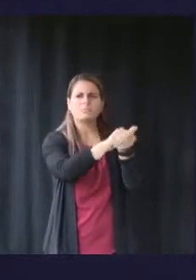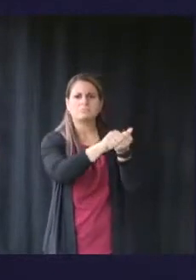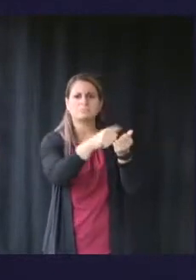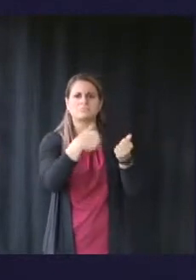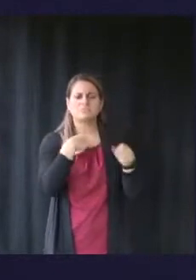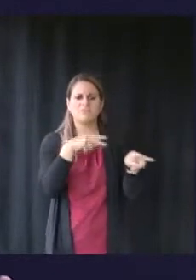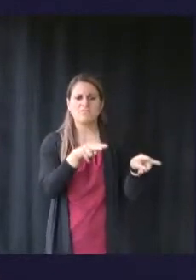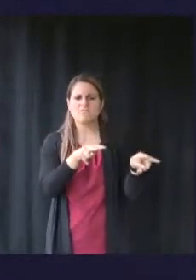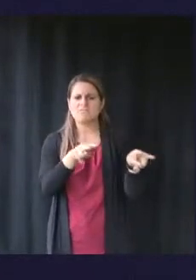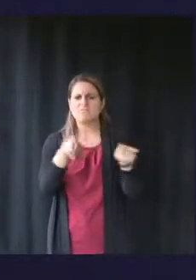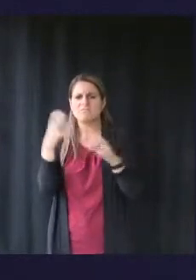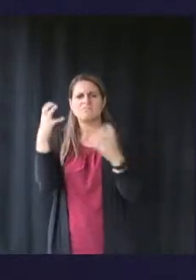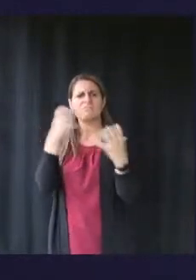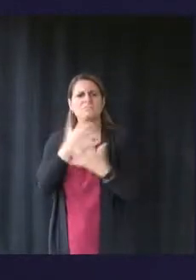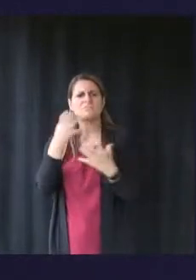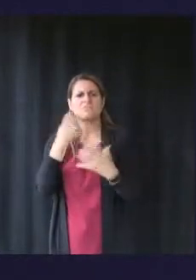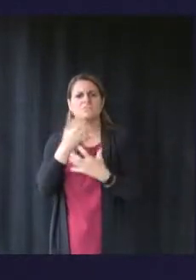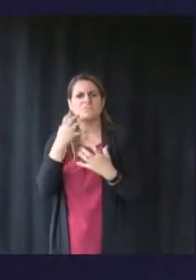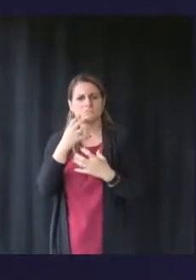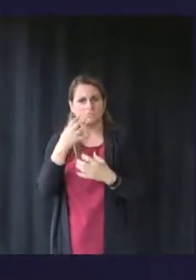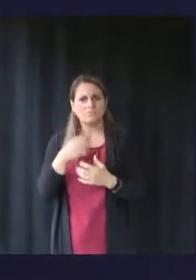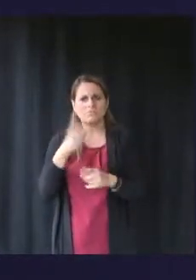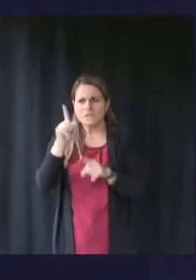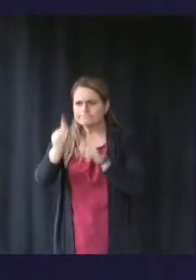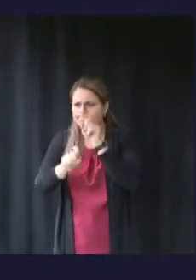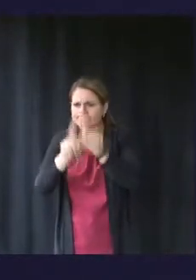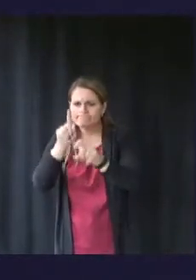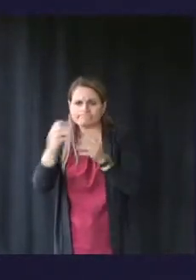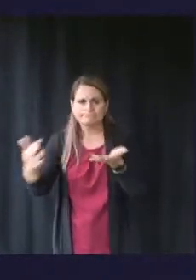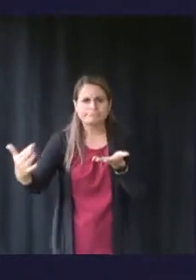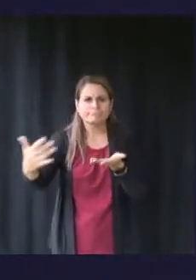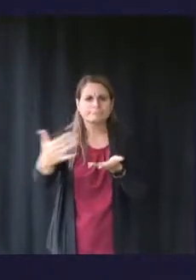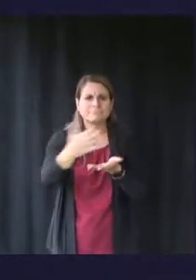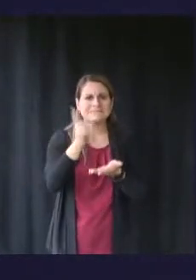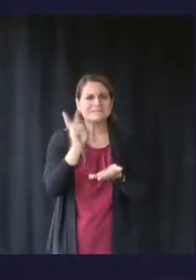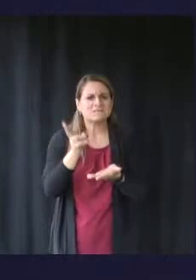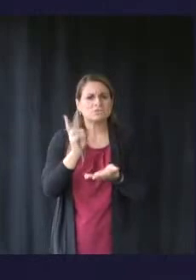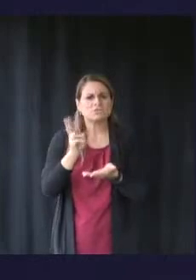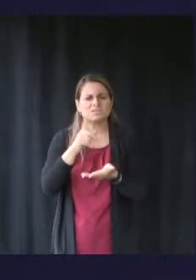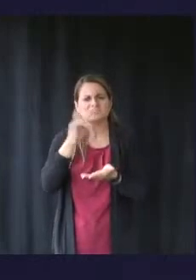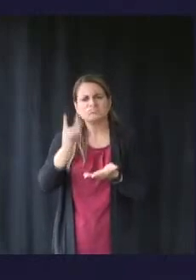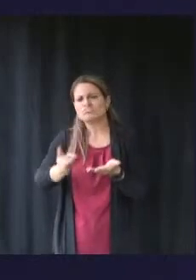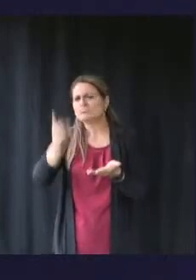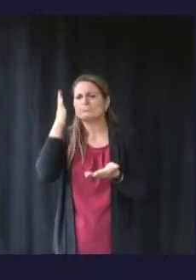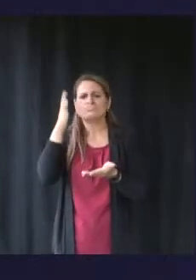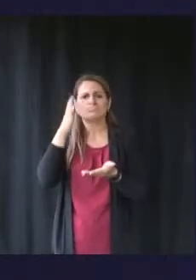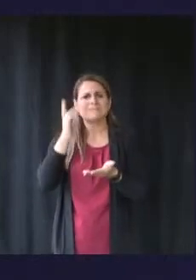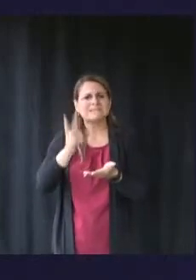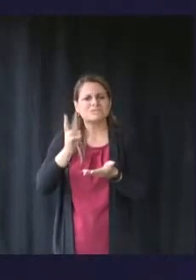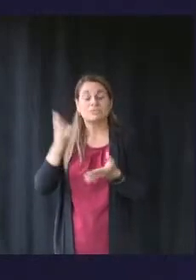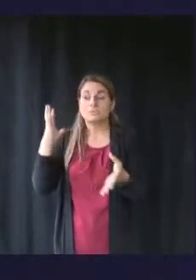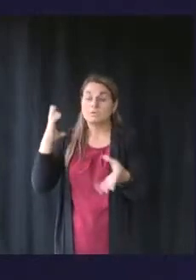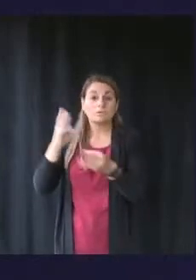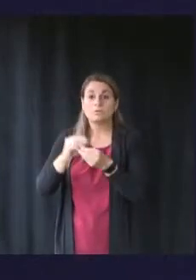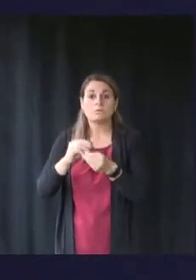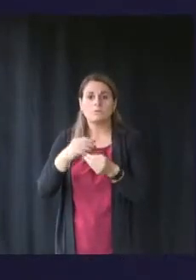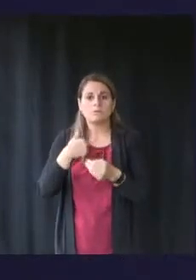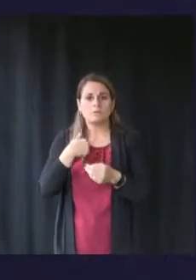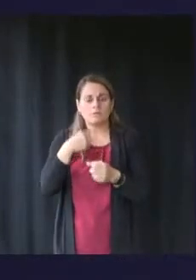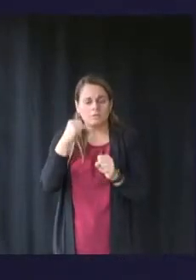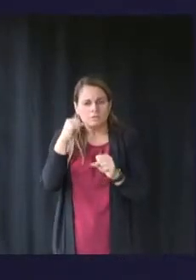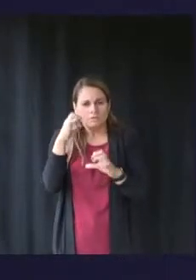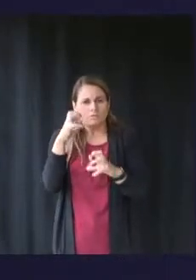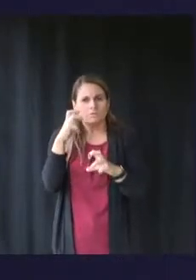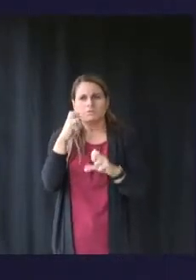some of history's most notorious villains. That's not hyperbole. Some of history's most notorious